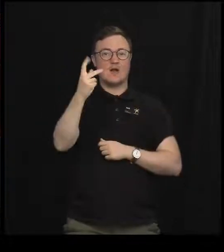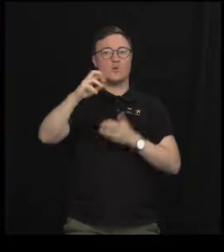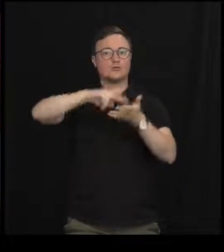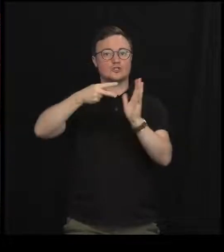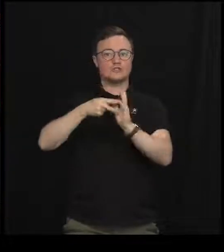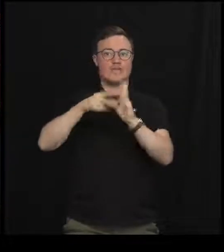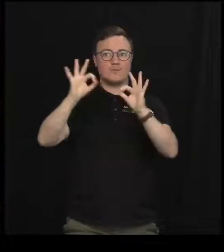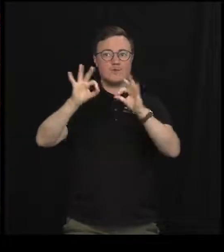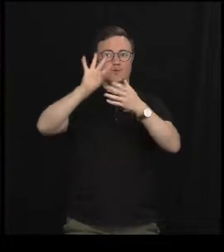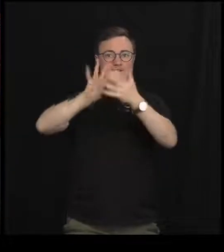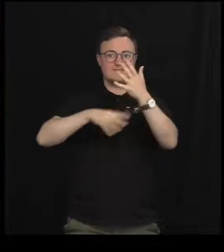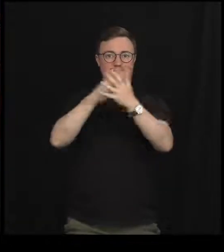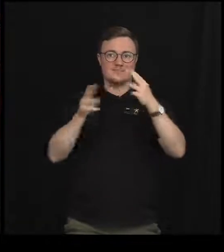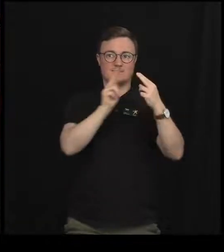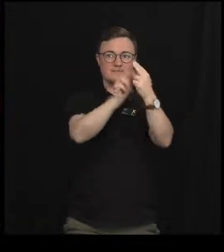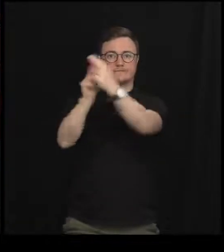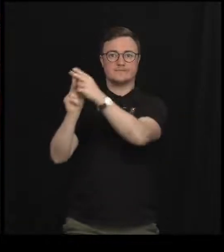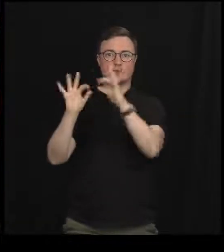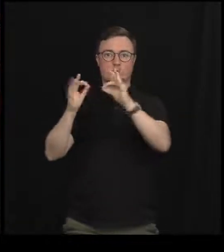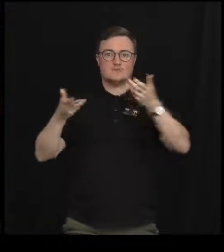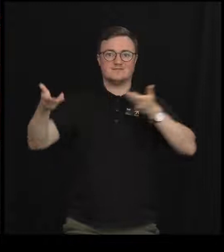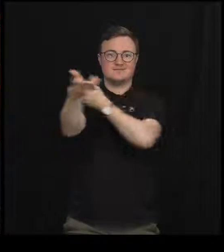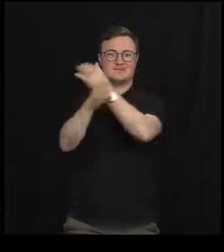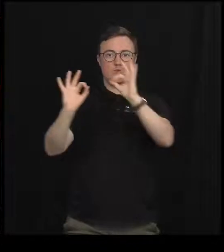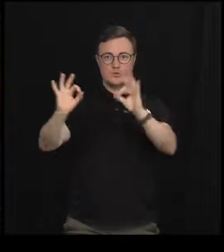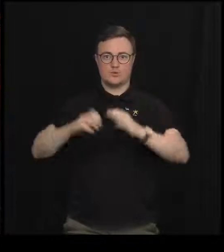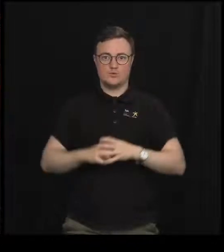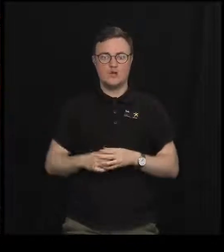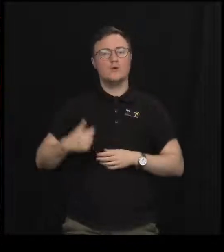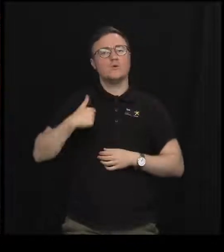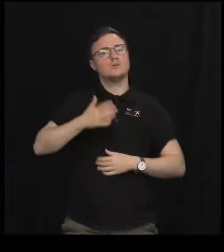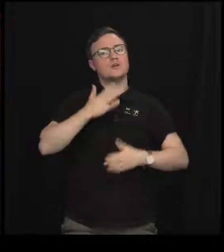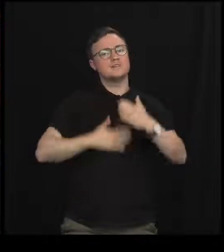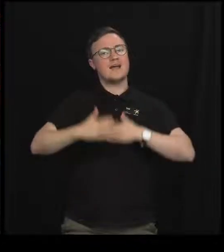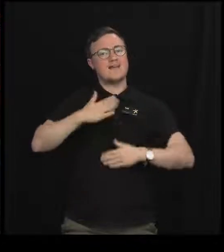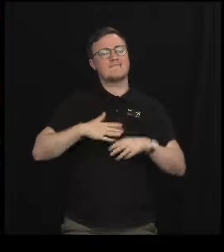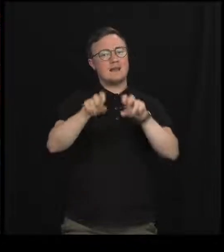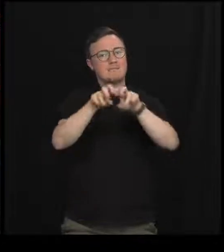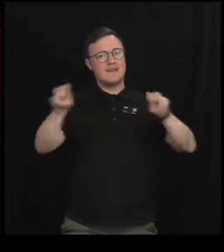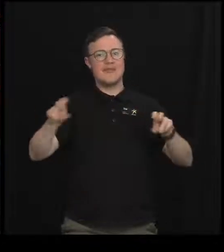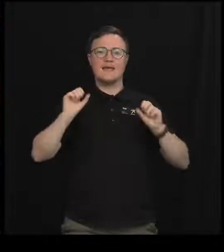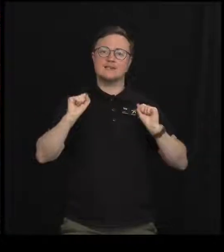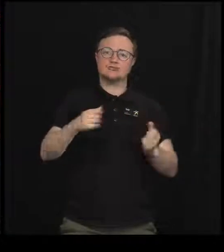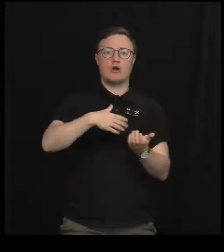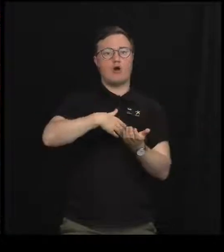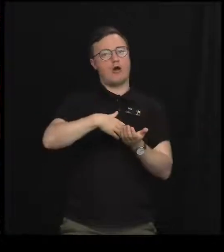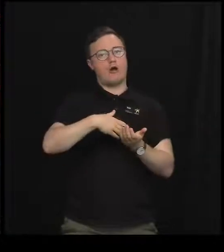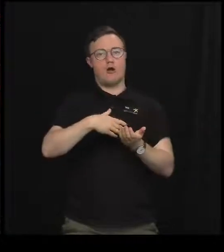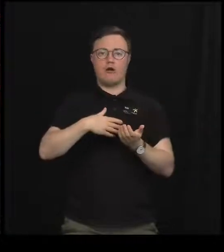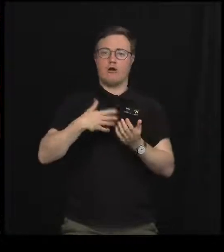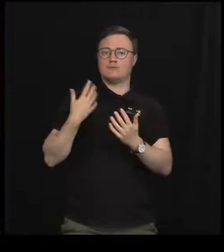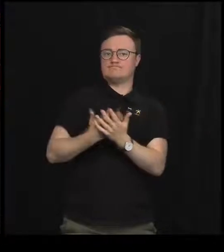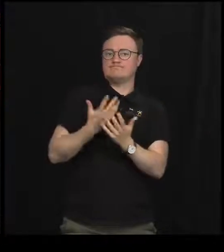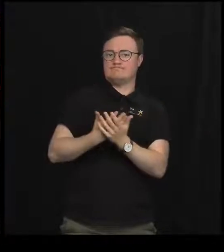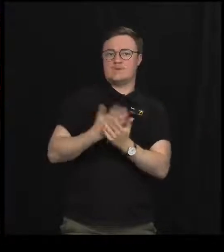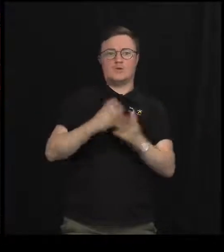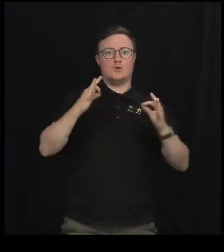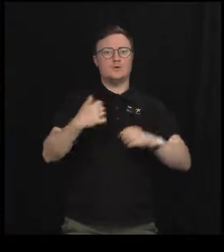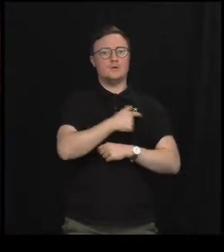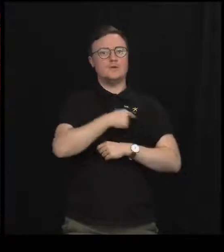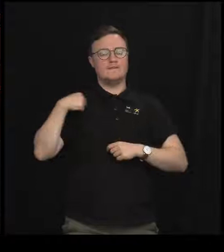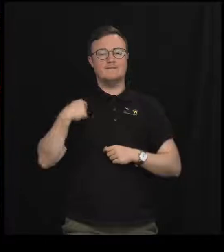you navigate. And I would actually like to hear the panel, how do we make sure that innovation is locally